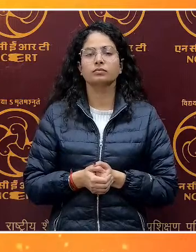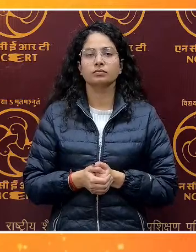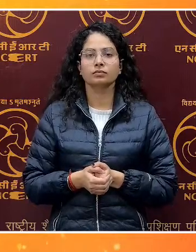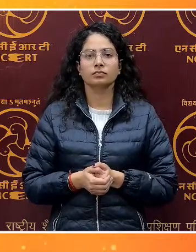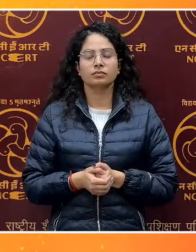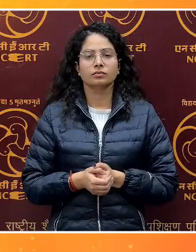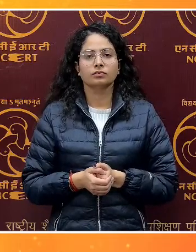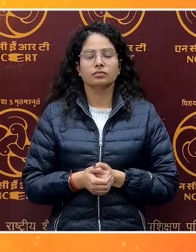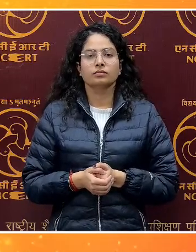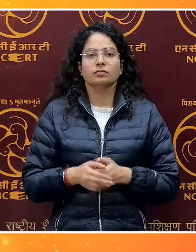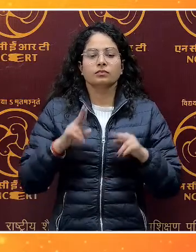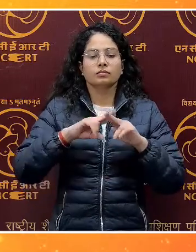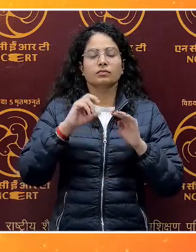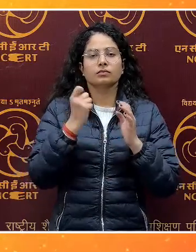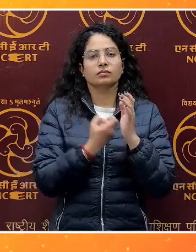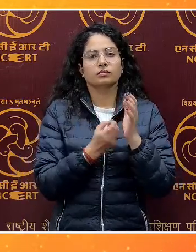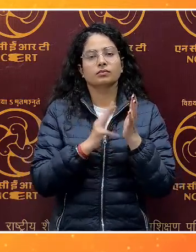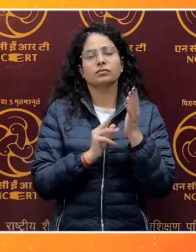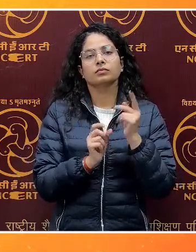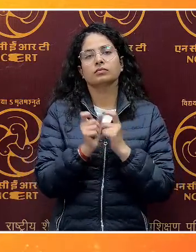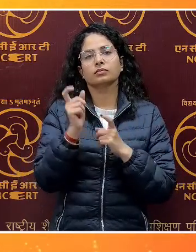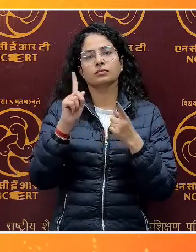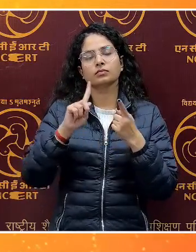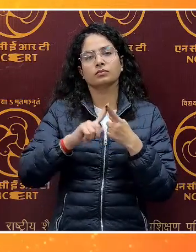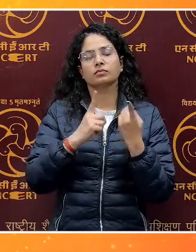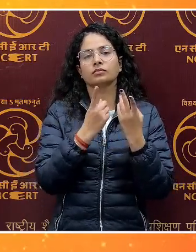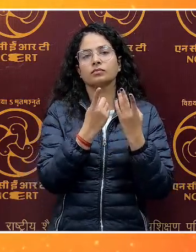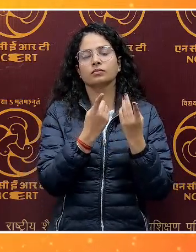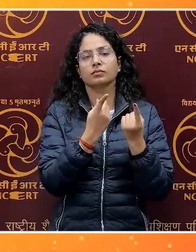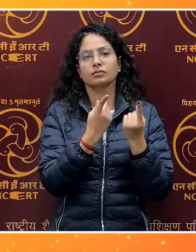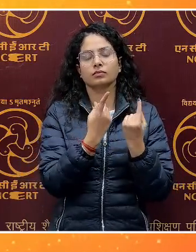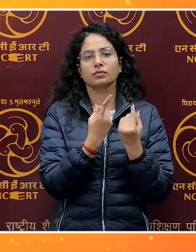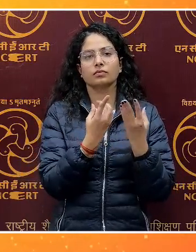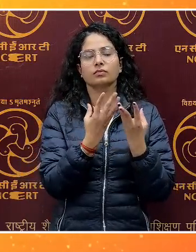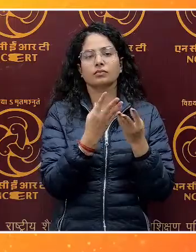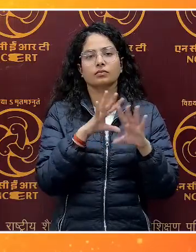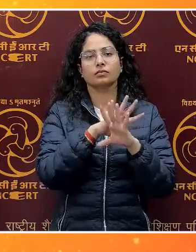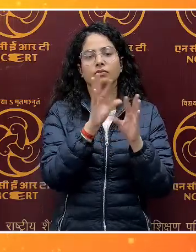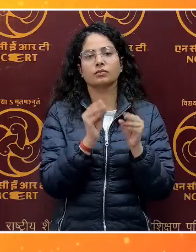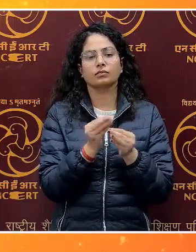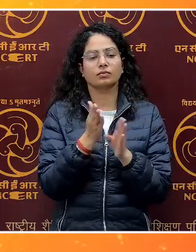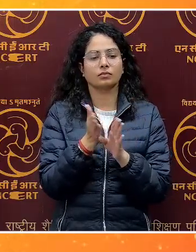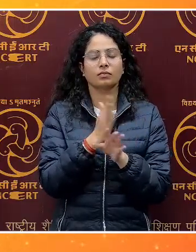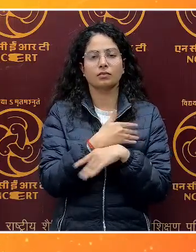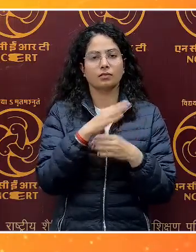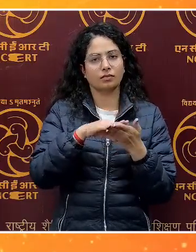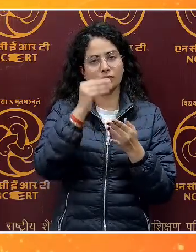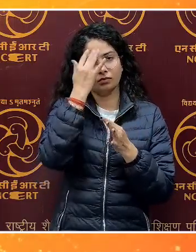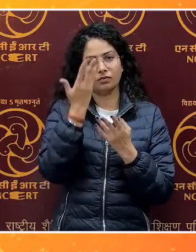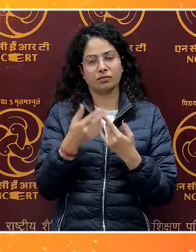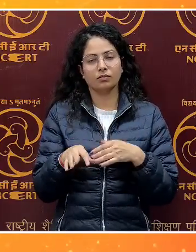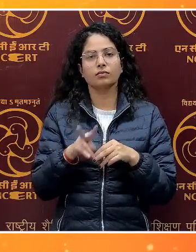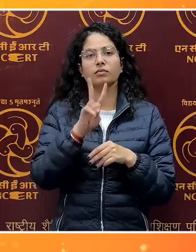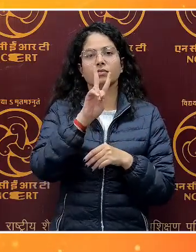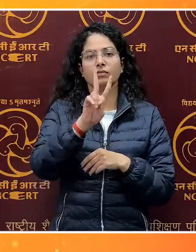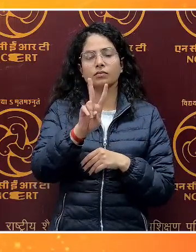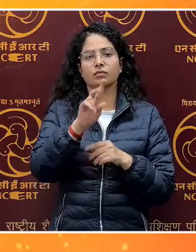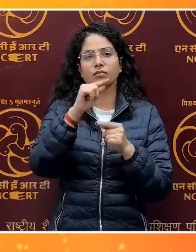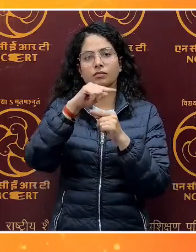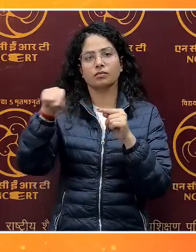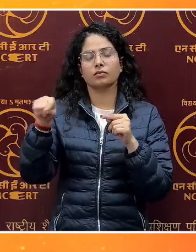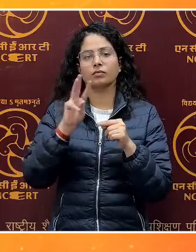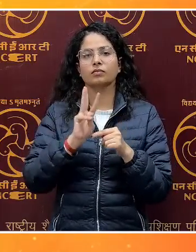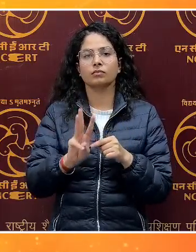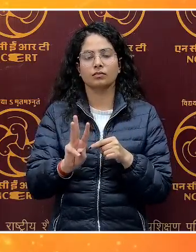is the formula for calculating the volume of a hemisphere? As children have learnt it, it is 2 upon